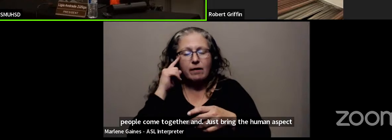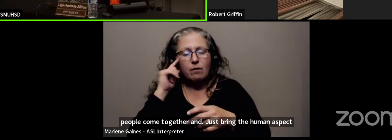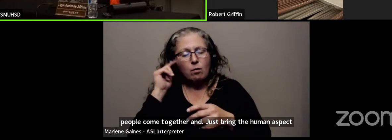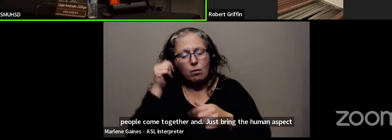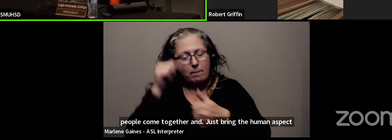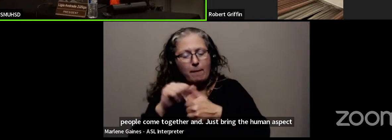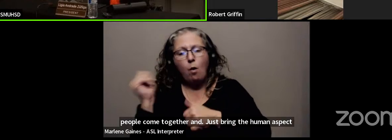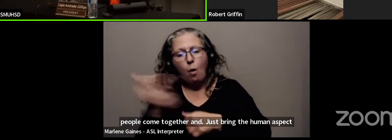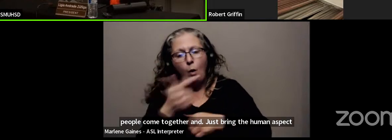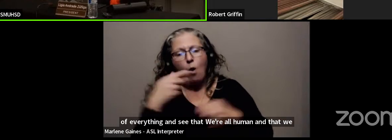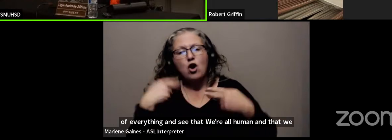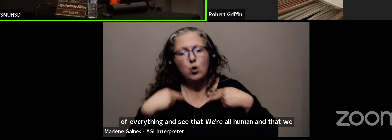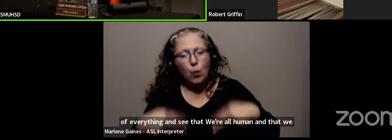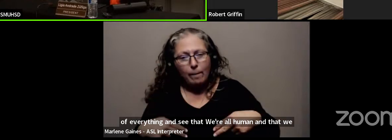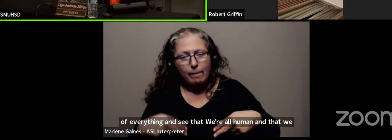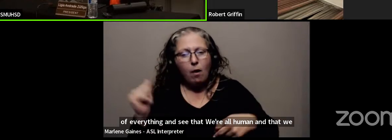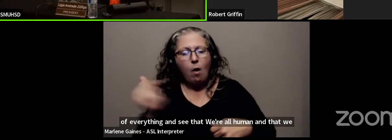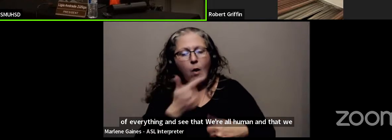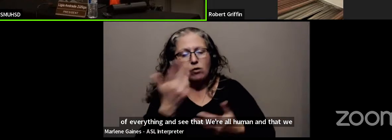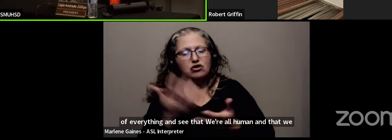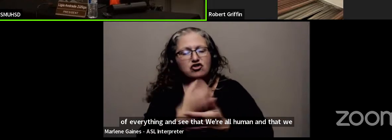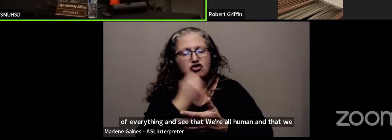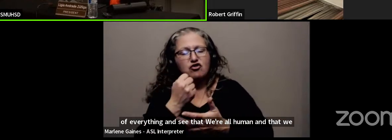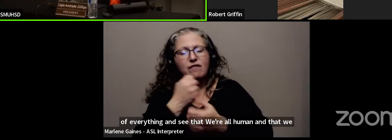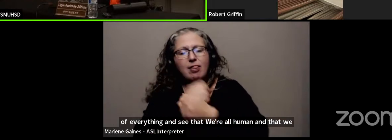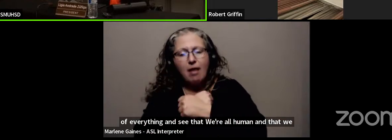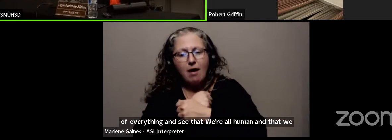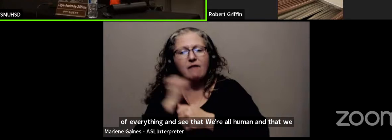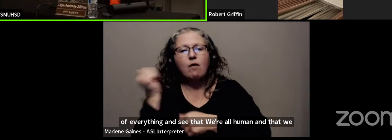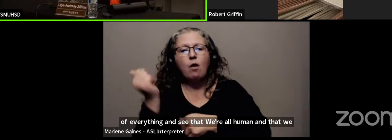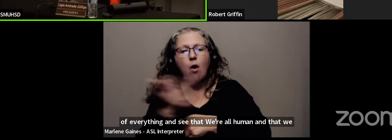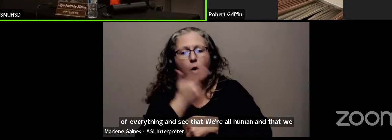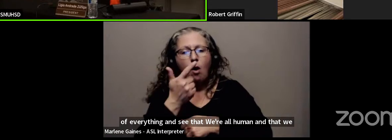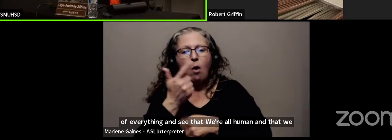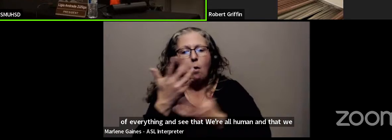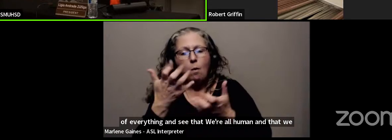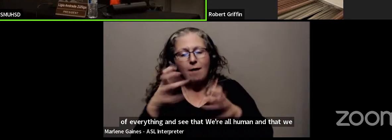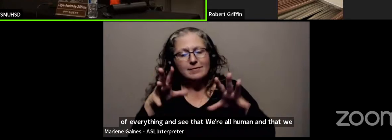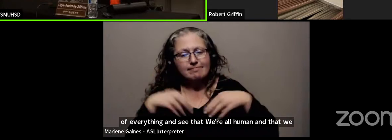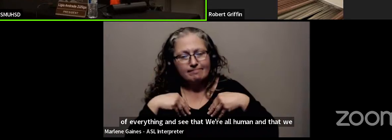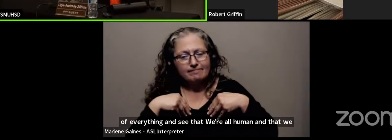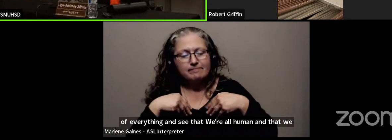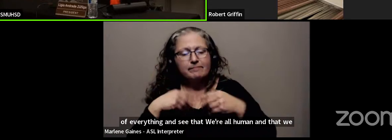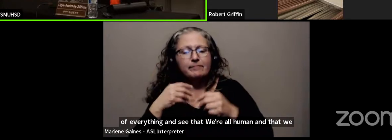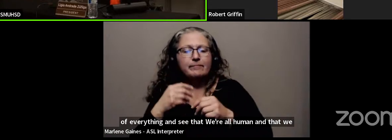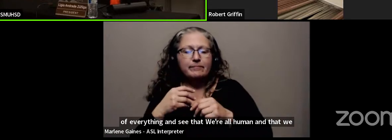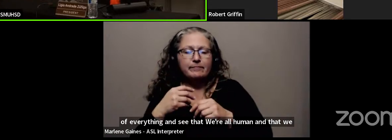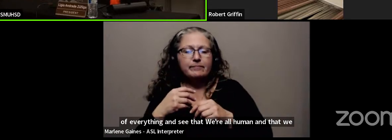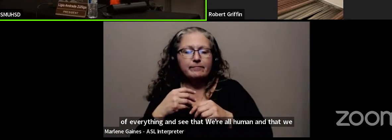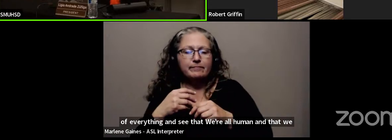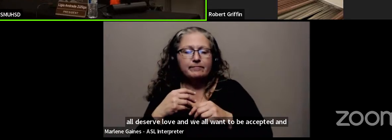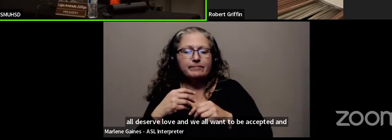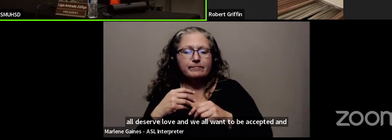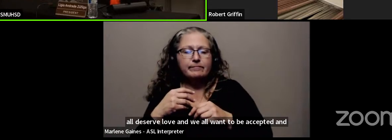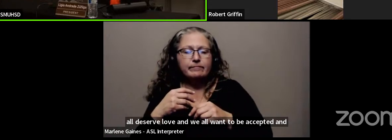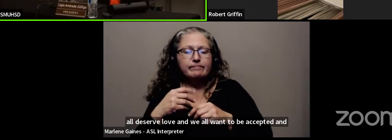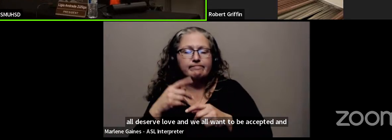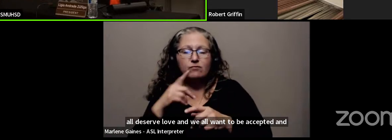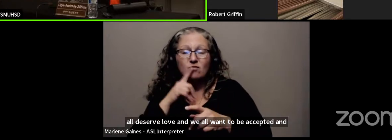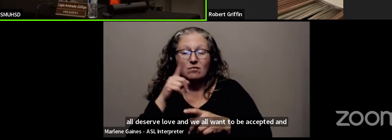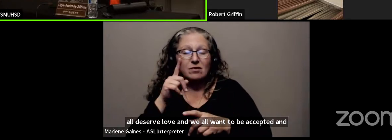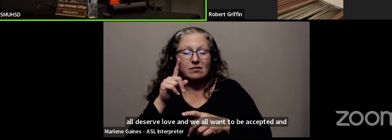human and that we all deserve love and we all want to be accepted. And when it comes down to